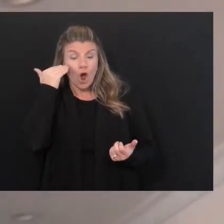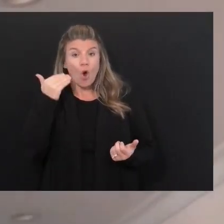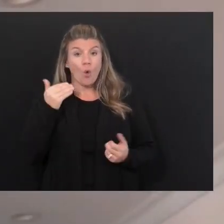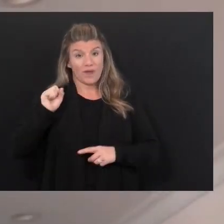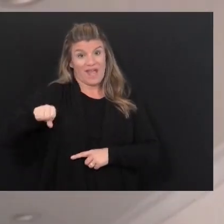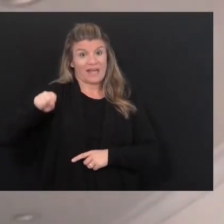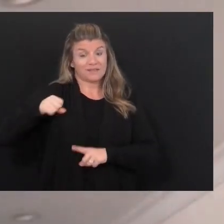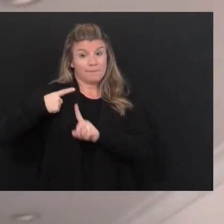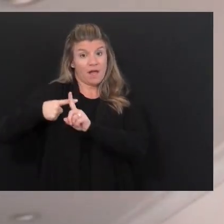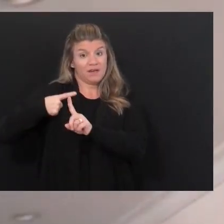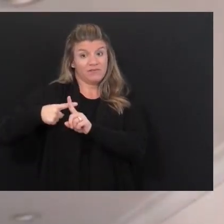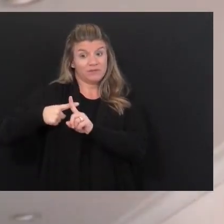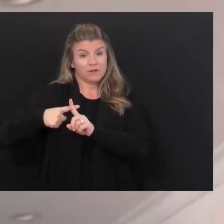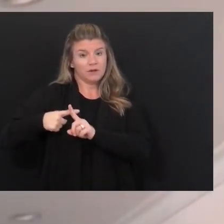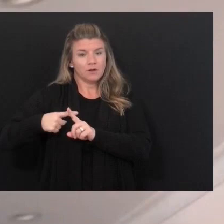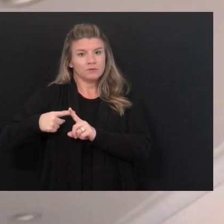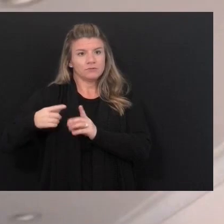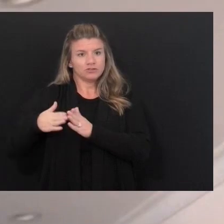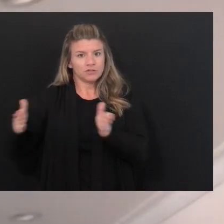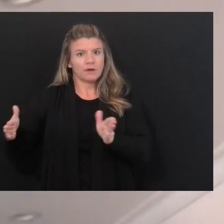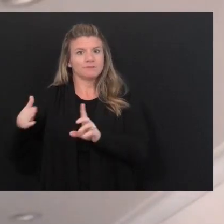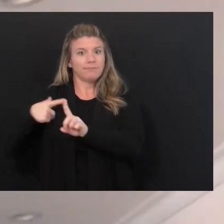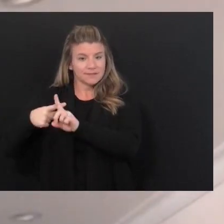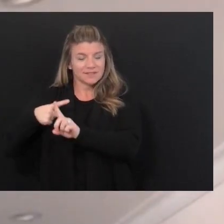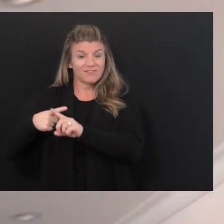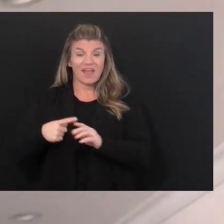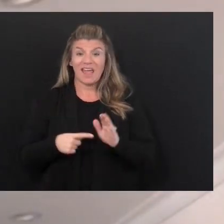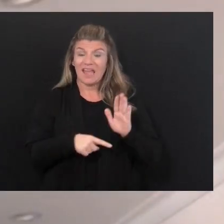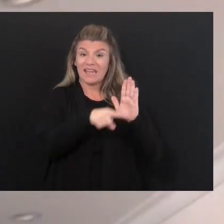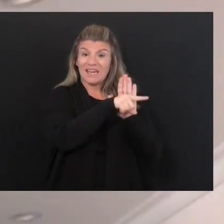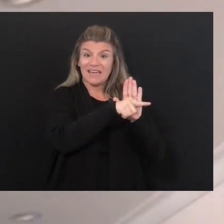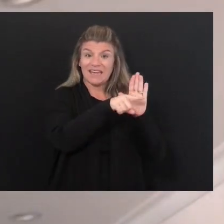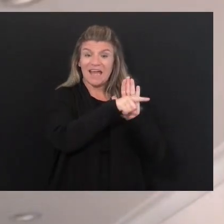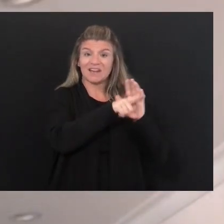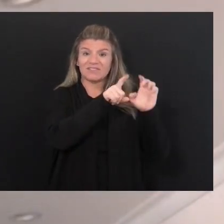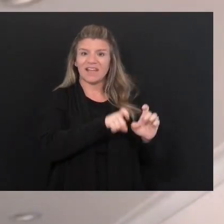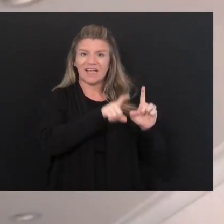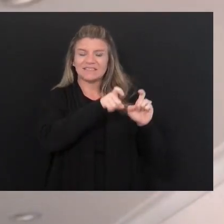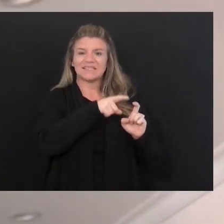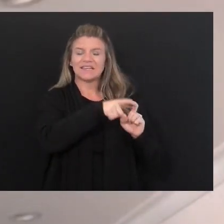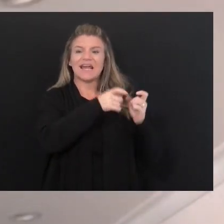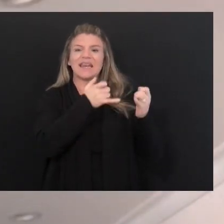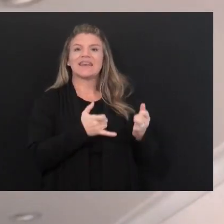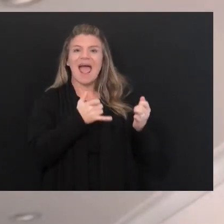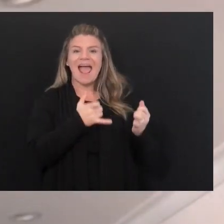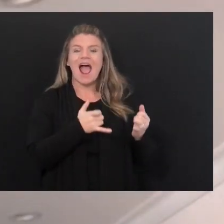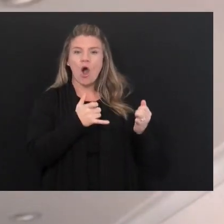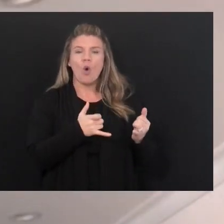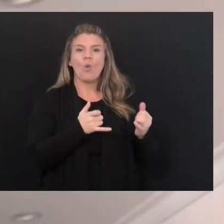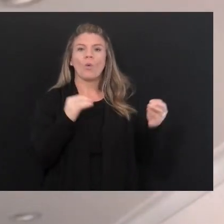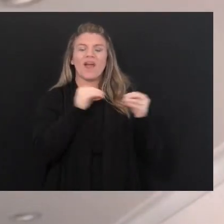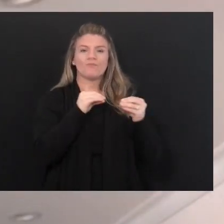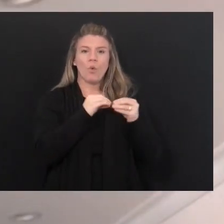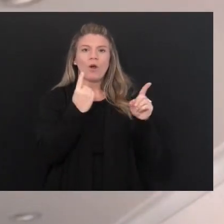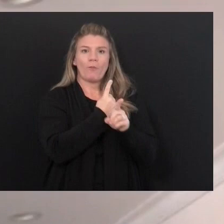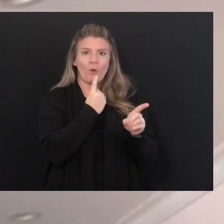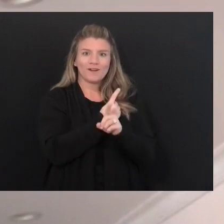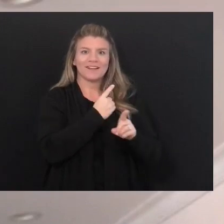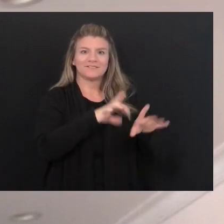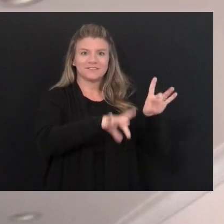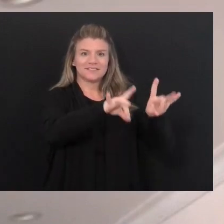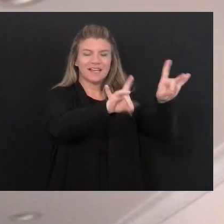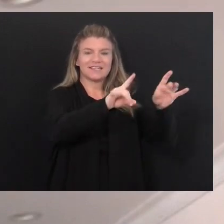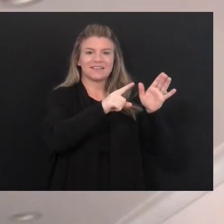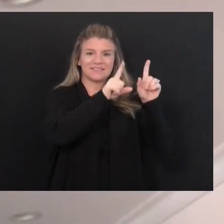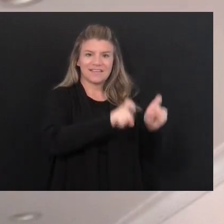are generally positive. Negative tests, I think they're getting much better and rely on appropriate sampling and others.